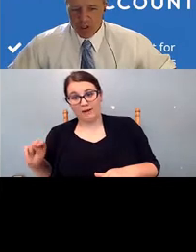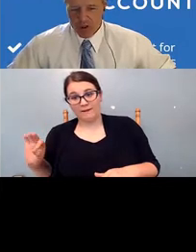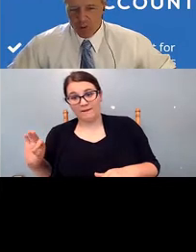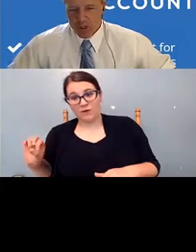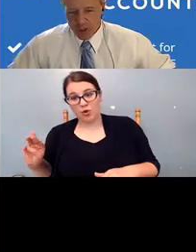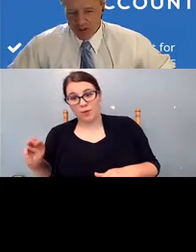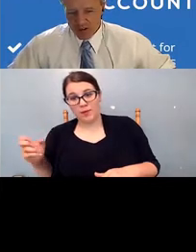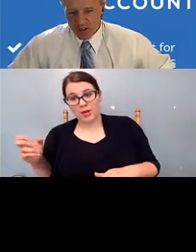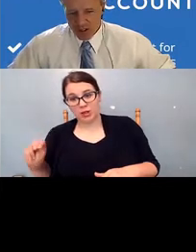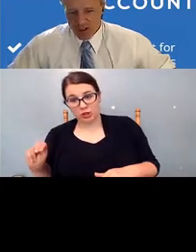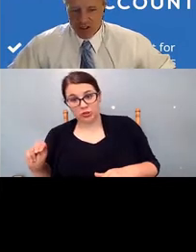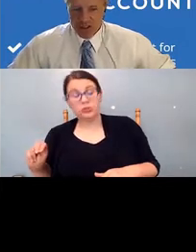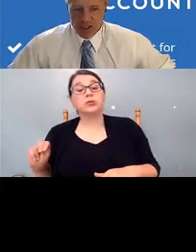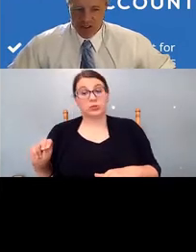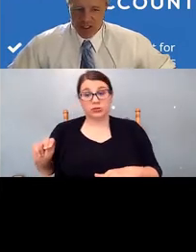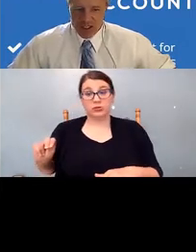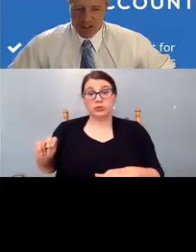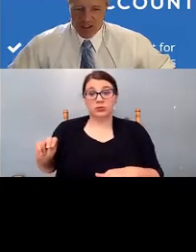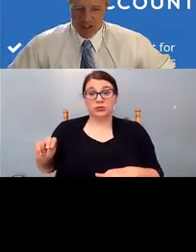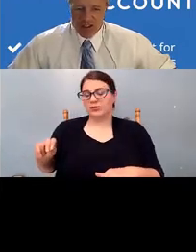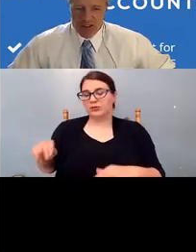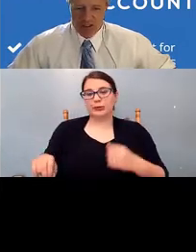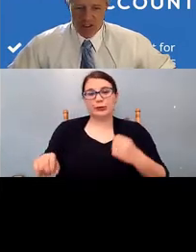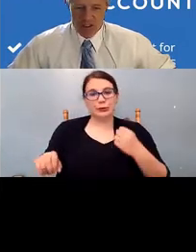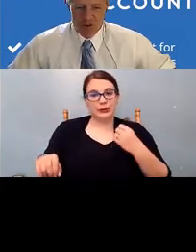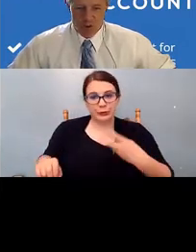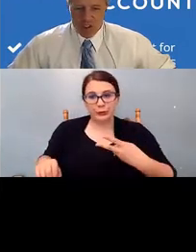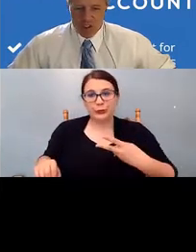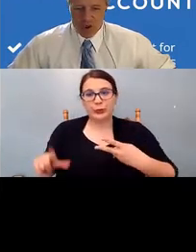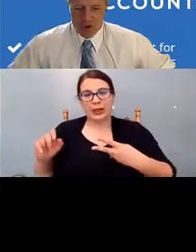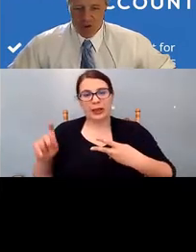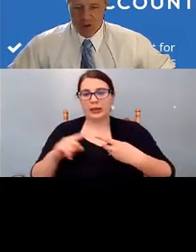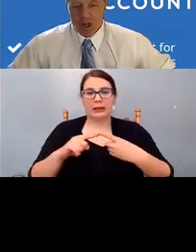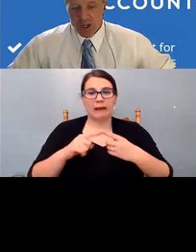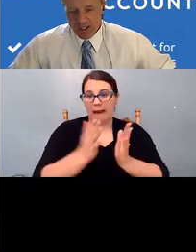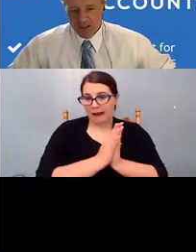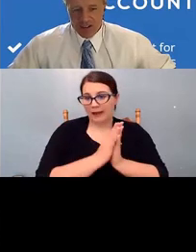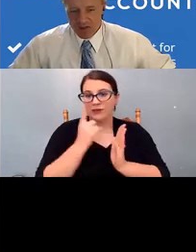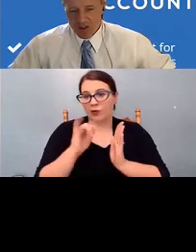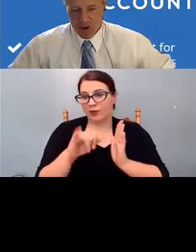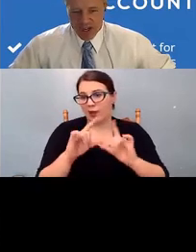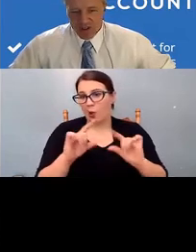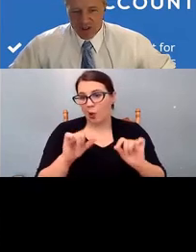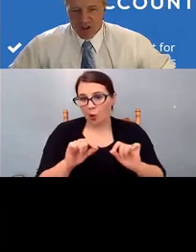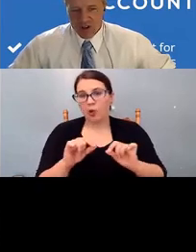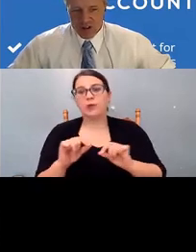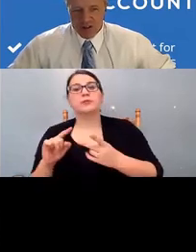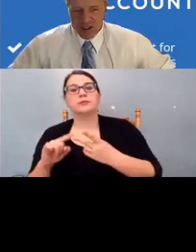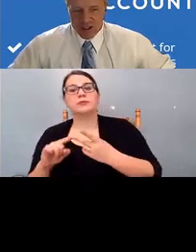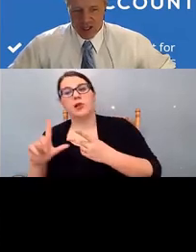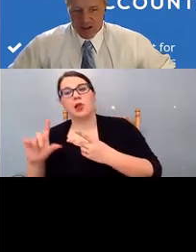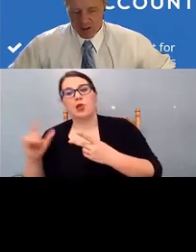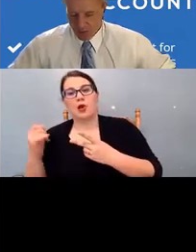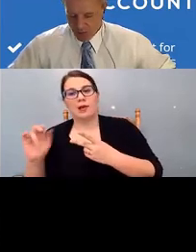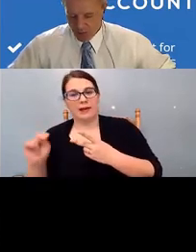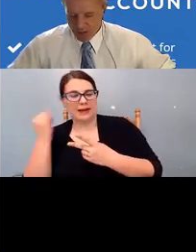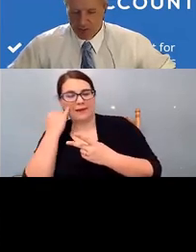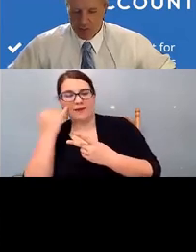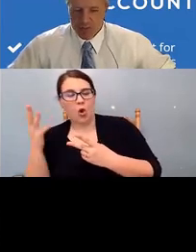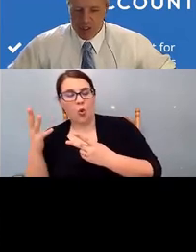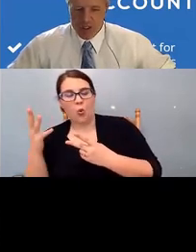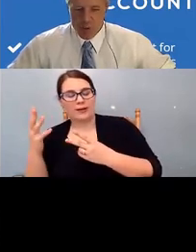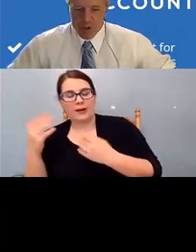where you go to request the card, and the second is where you go to log in if you already have the card and the account is up and